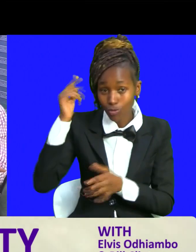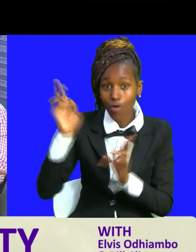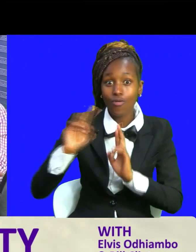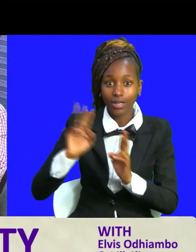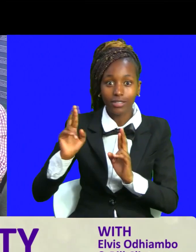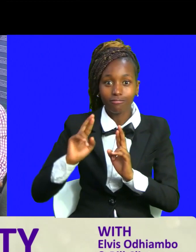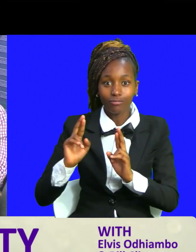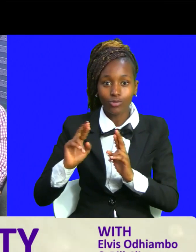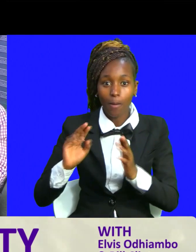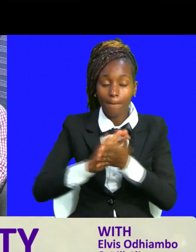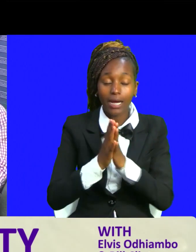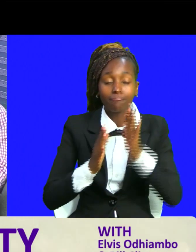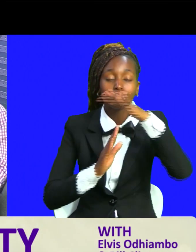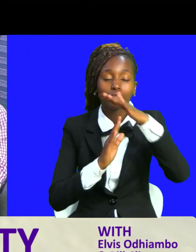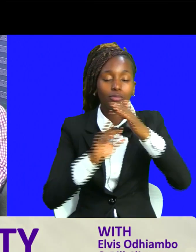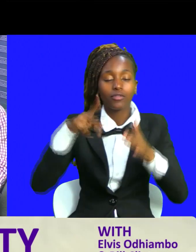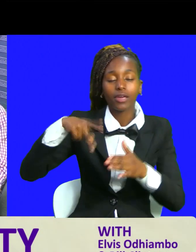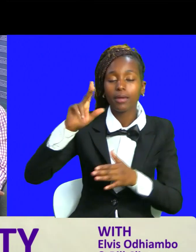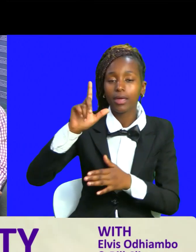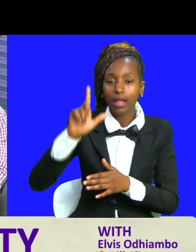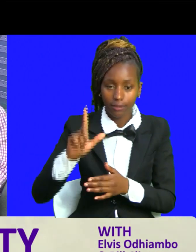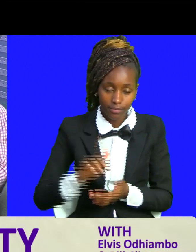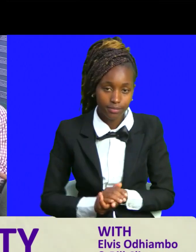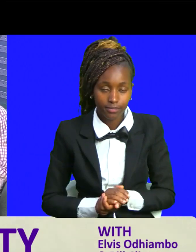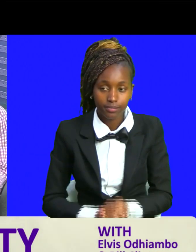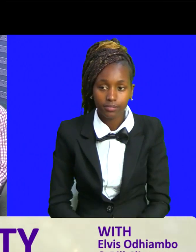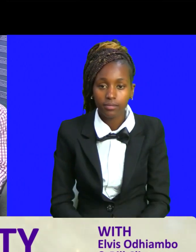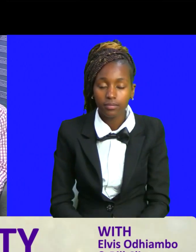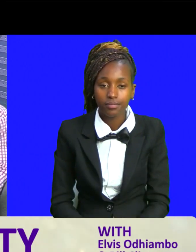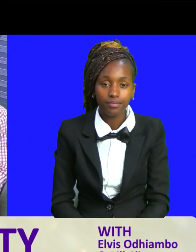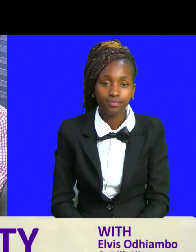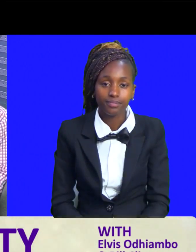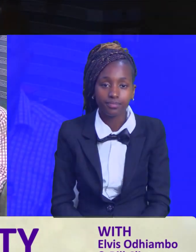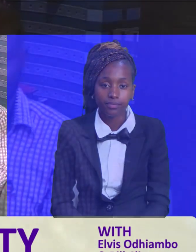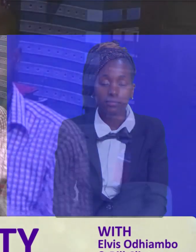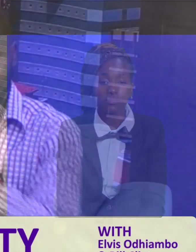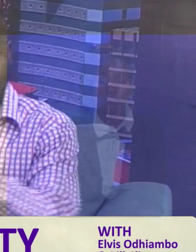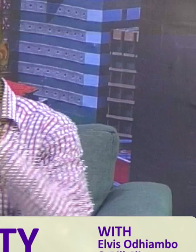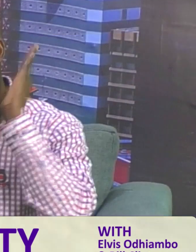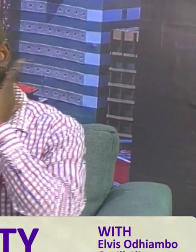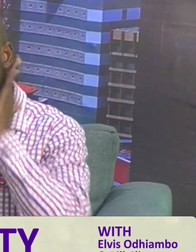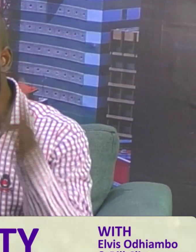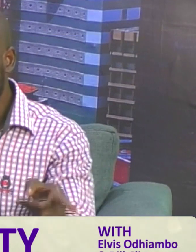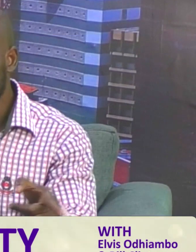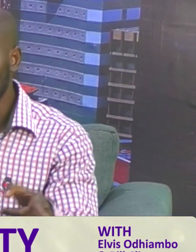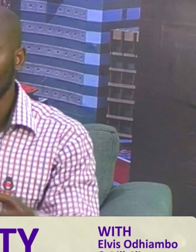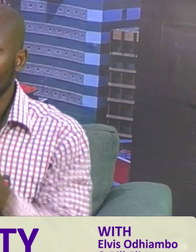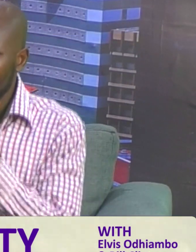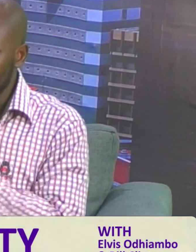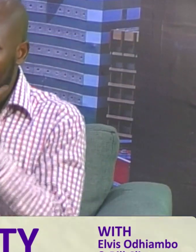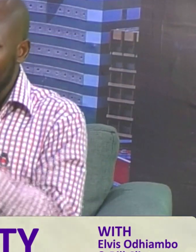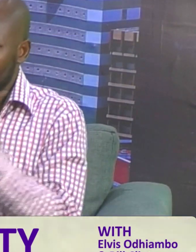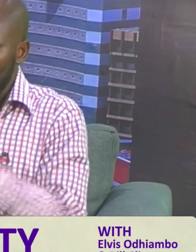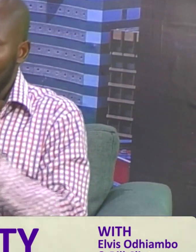and making sure they survive. Right. Yeah, I concur with you,